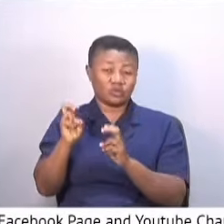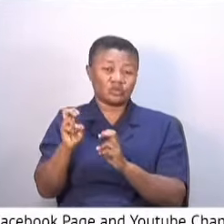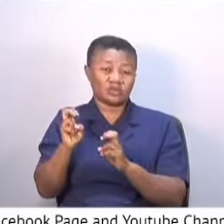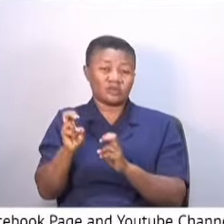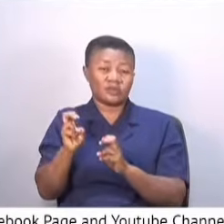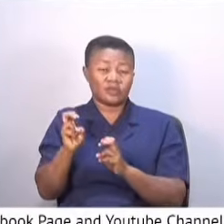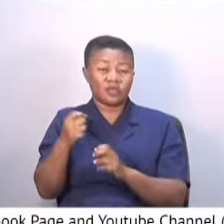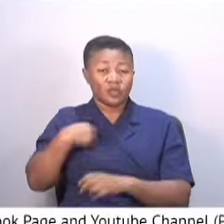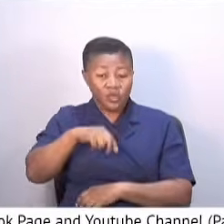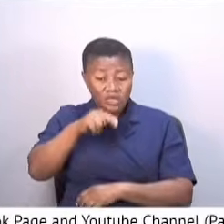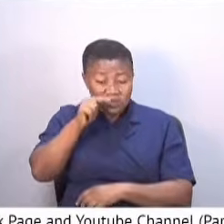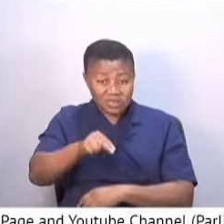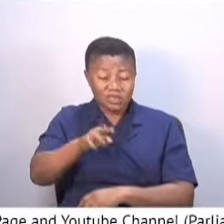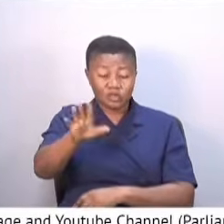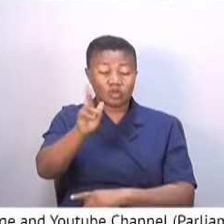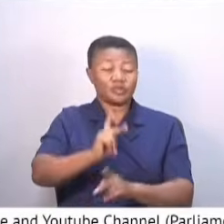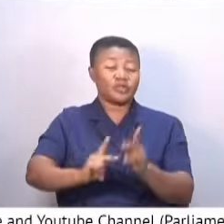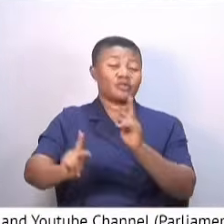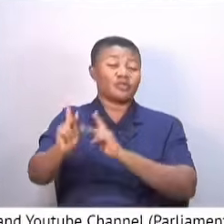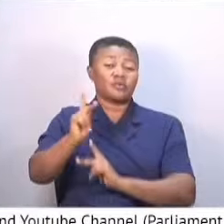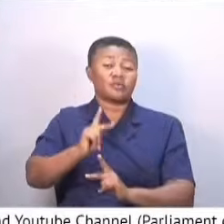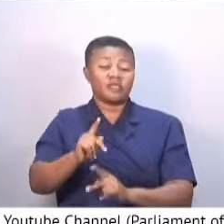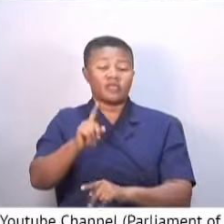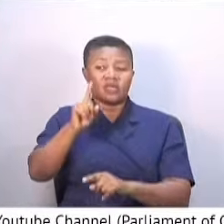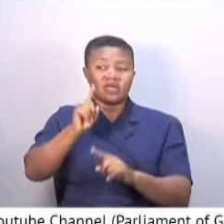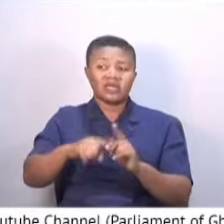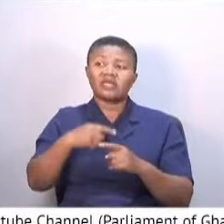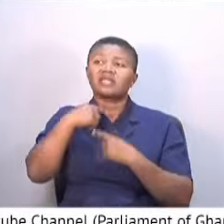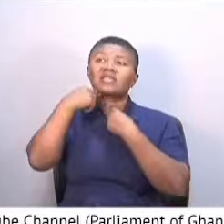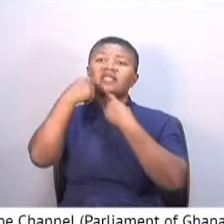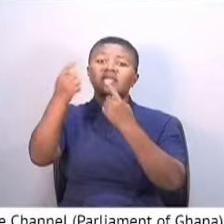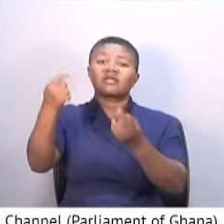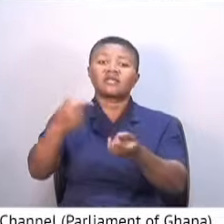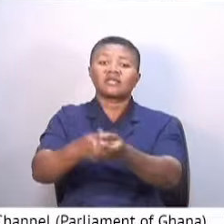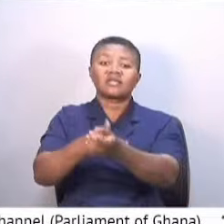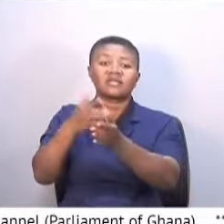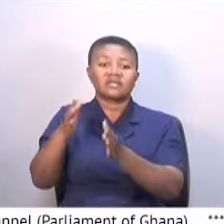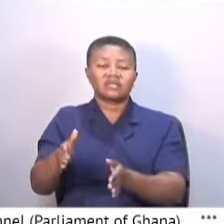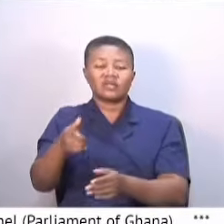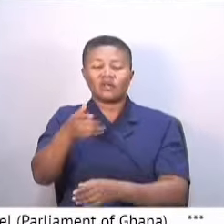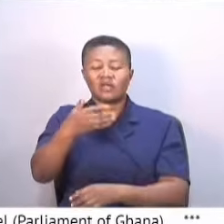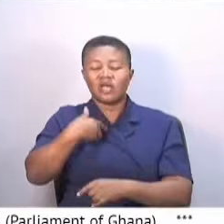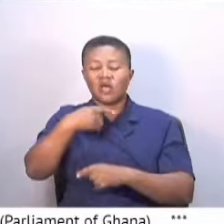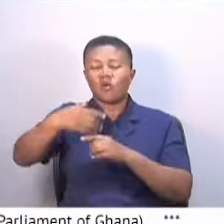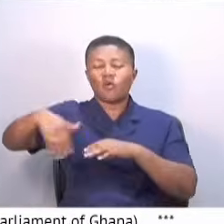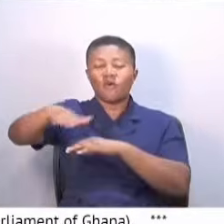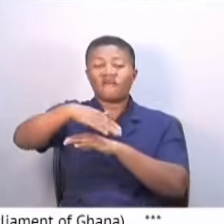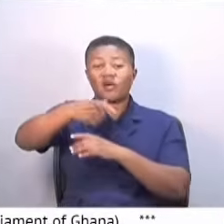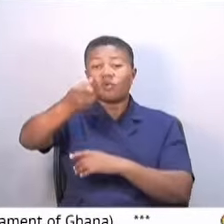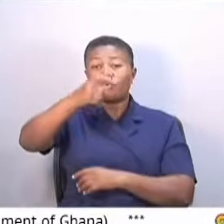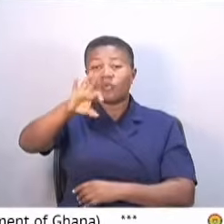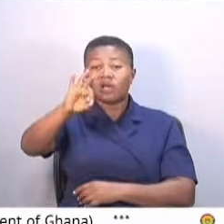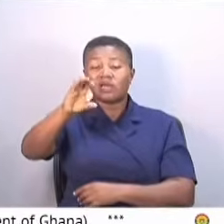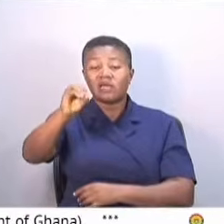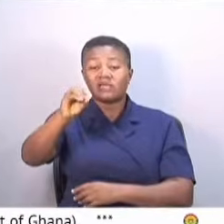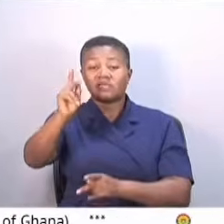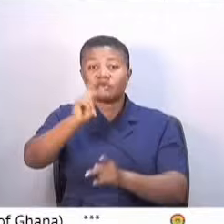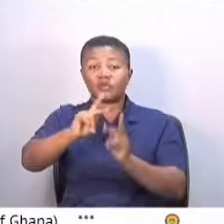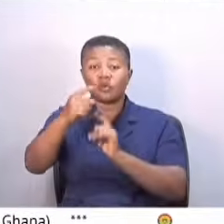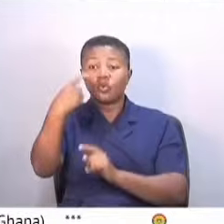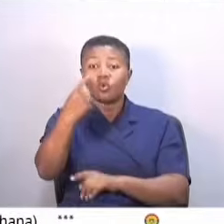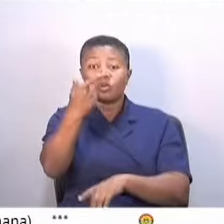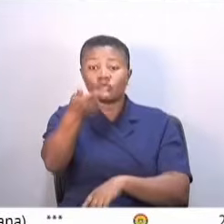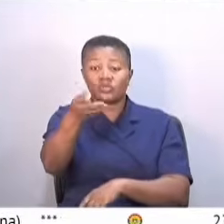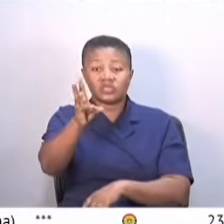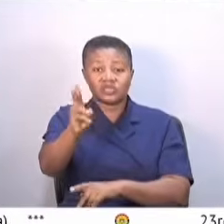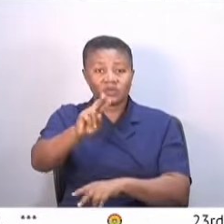We need your numbers. You cannot tell the people of Ghana that you have over 190 members of parliament and only 26 of